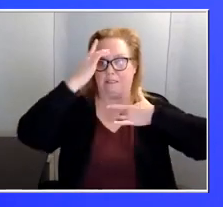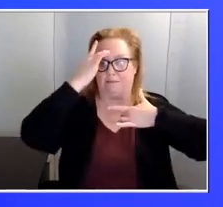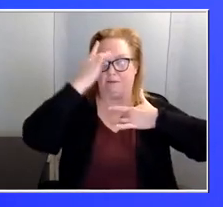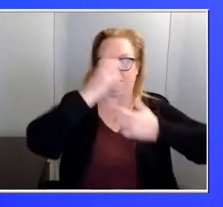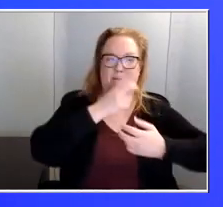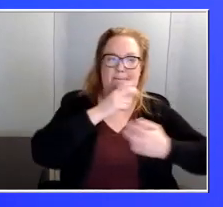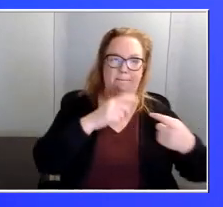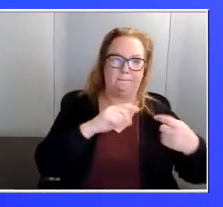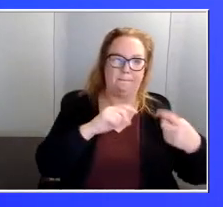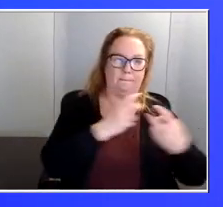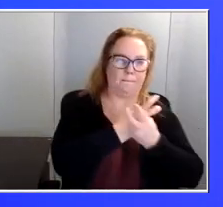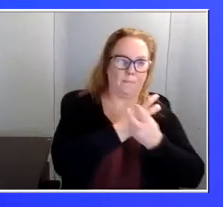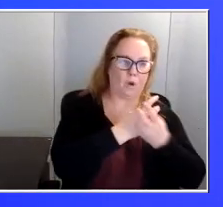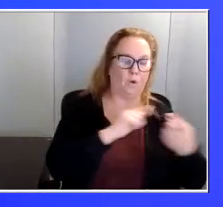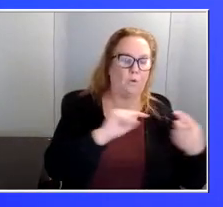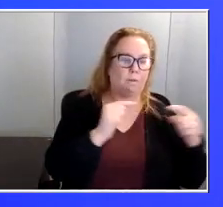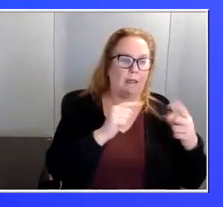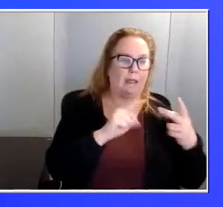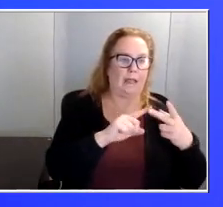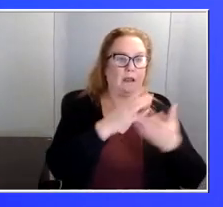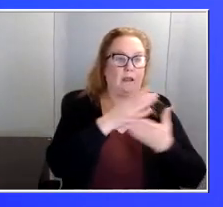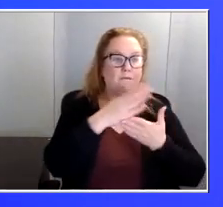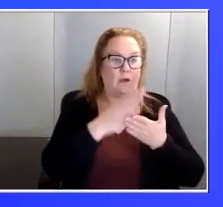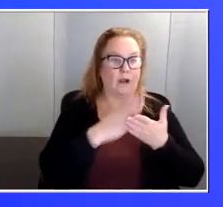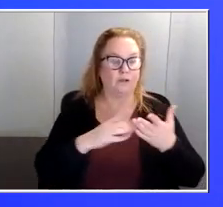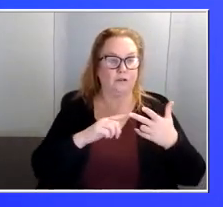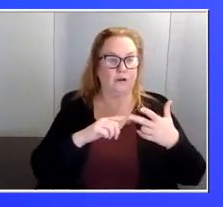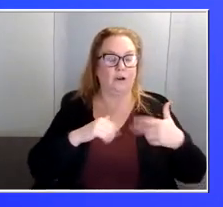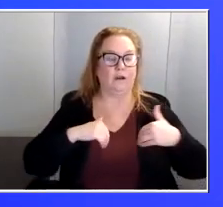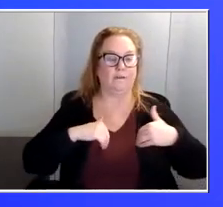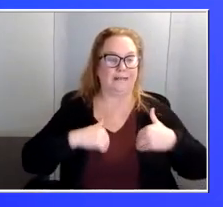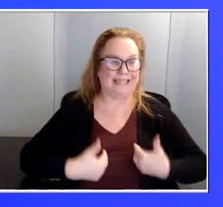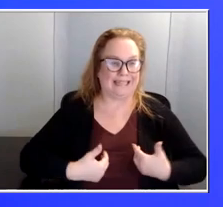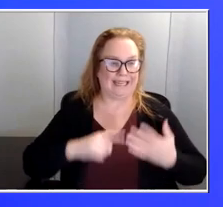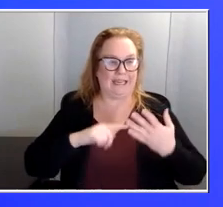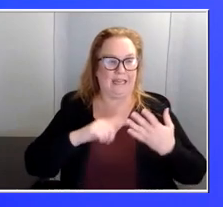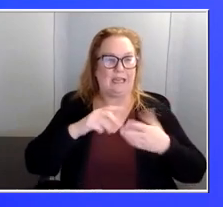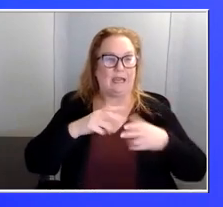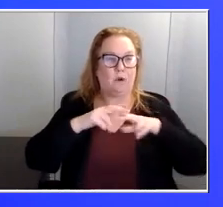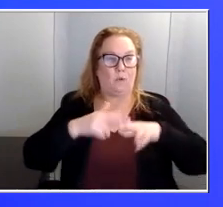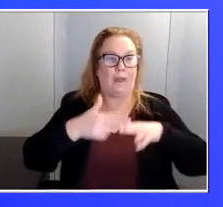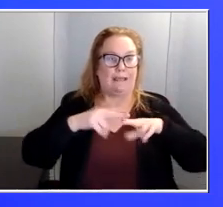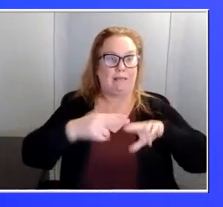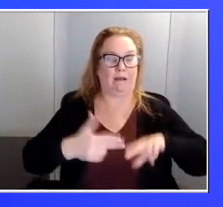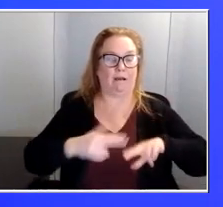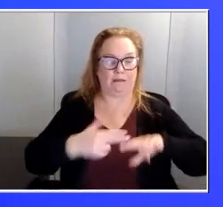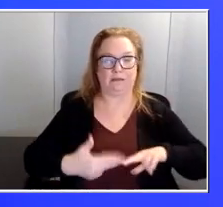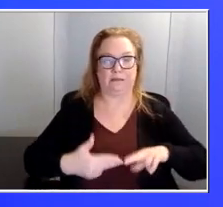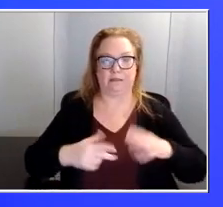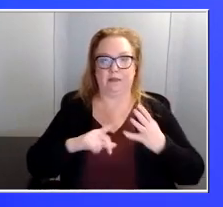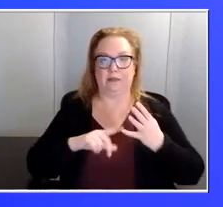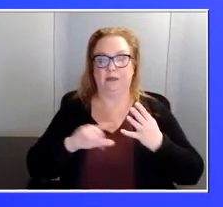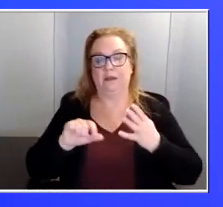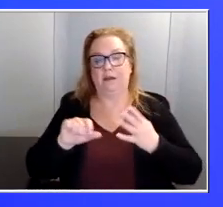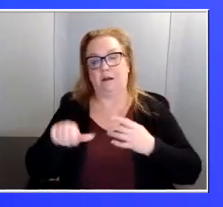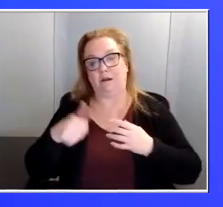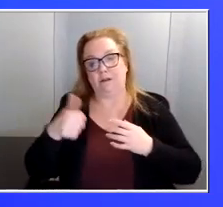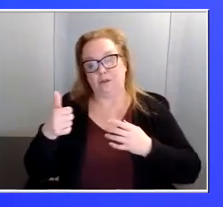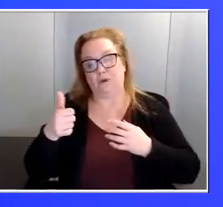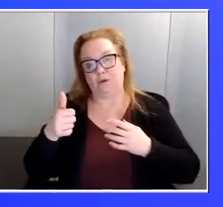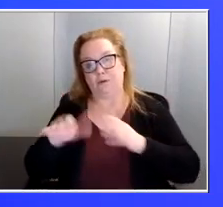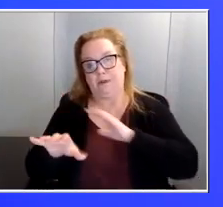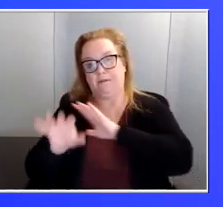pain, fractures, or major fatigue and weight loss, but sometimes also it can be found incidentally with when